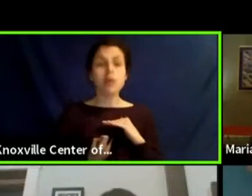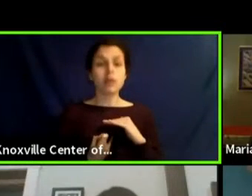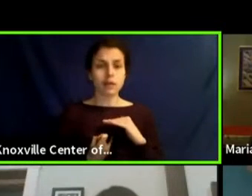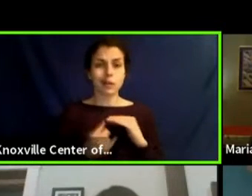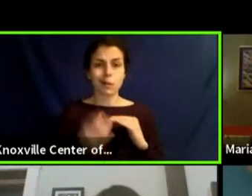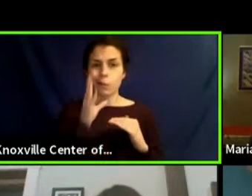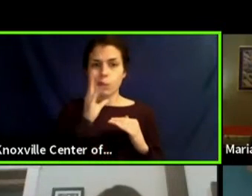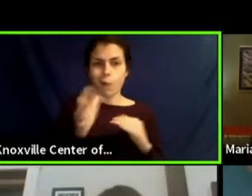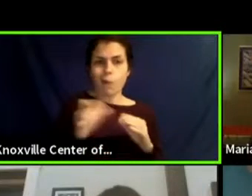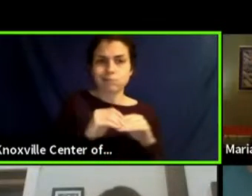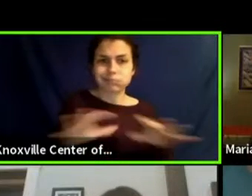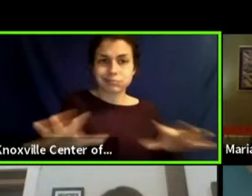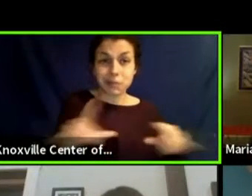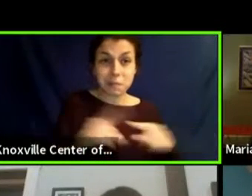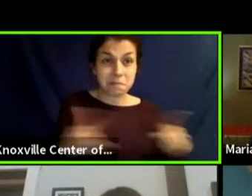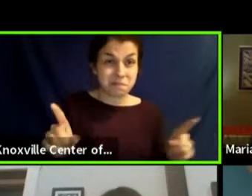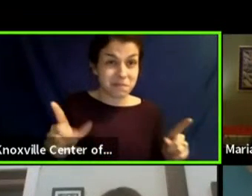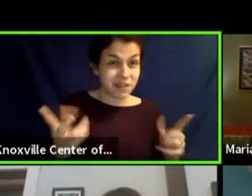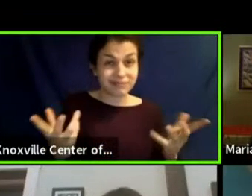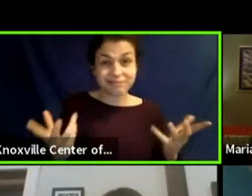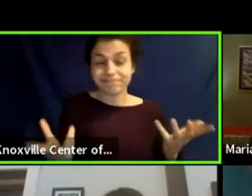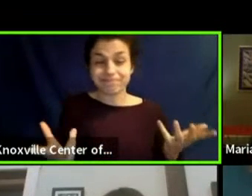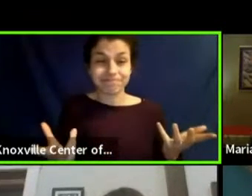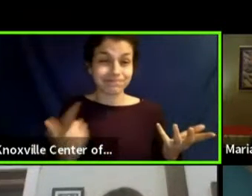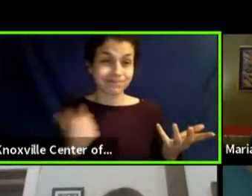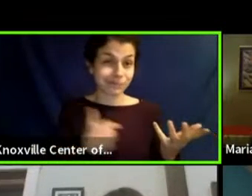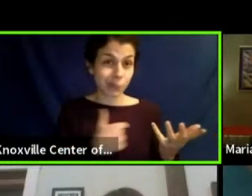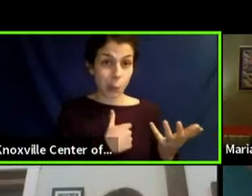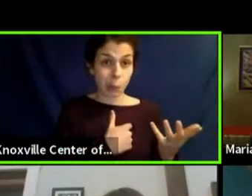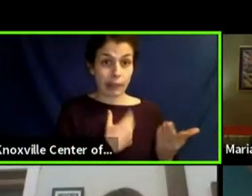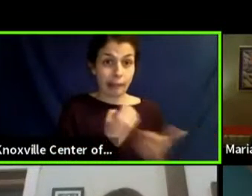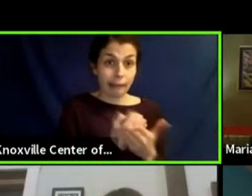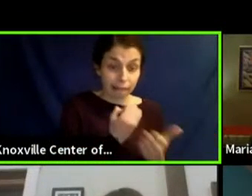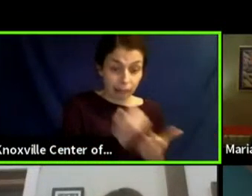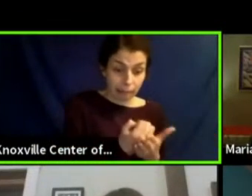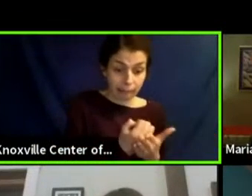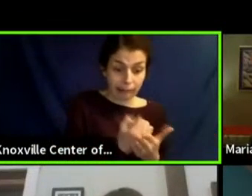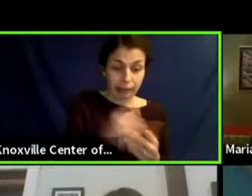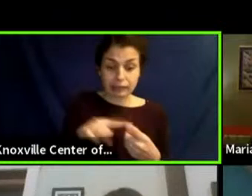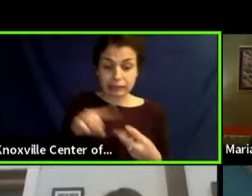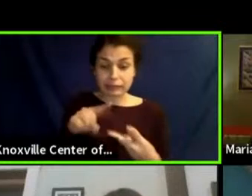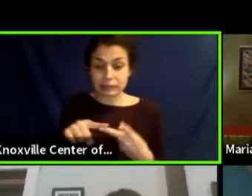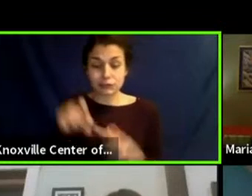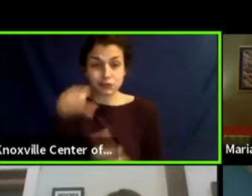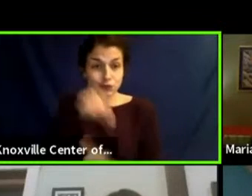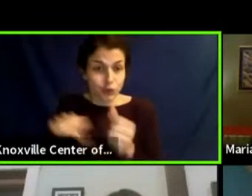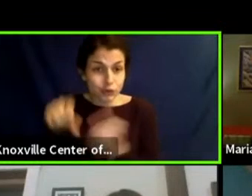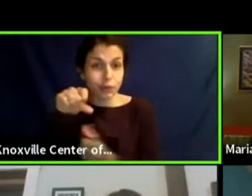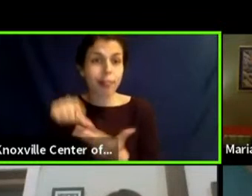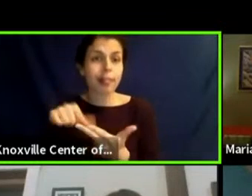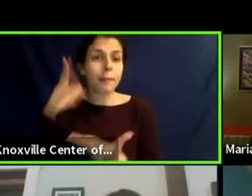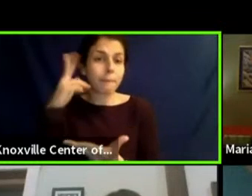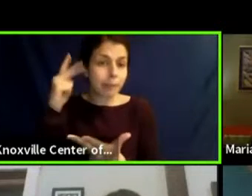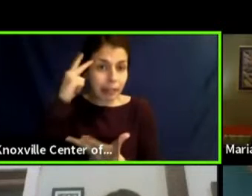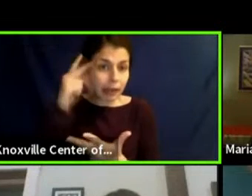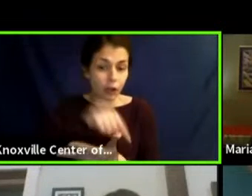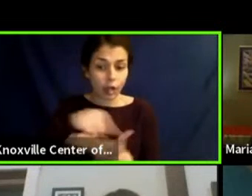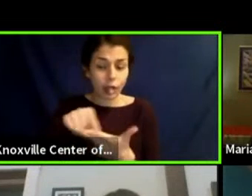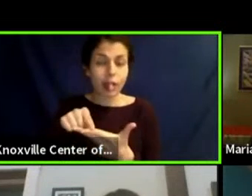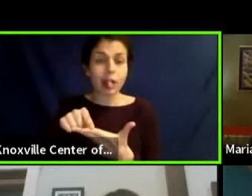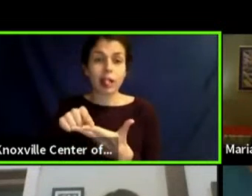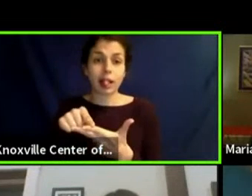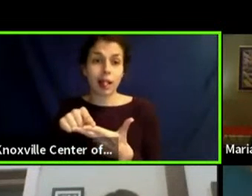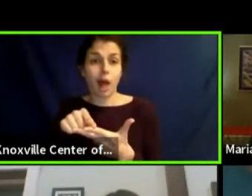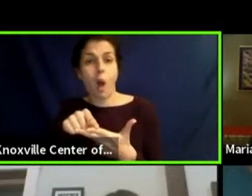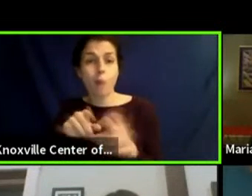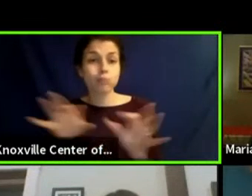that, both as far as our economic tolerance, social tolerance, political tolerance for that, is very low